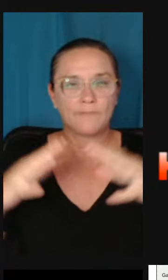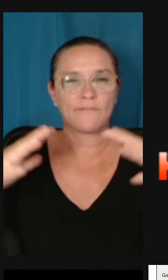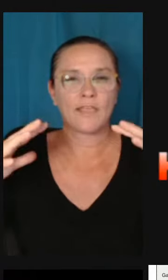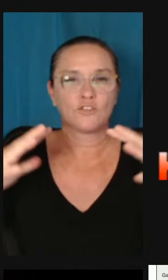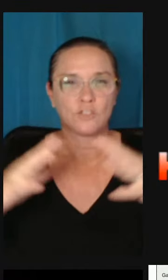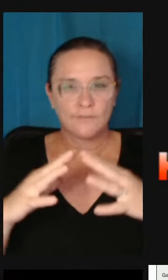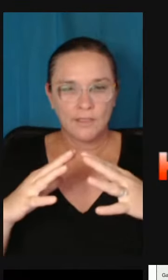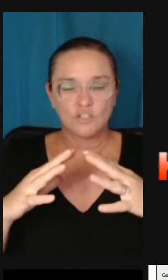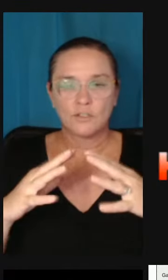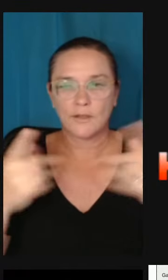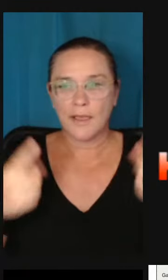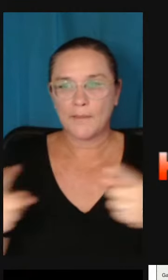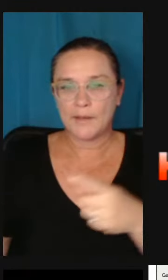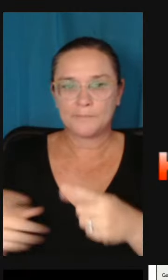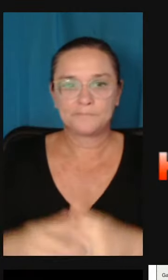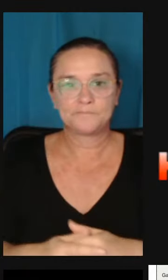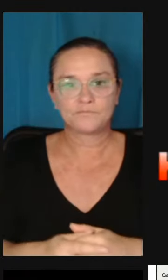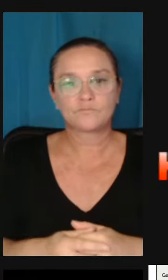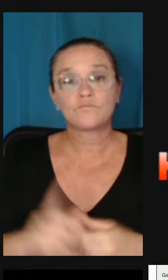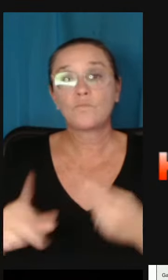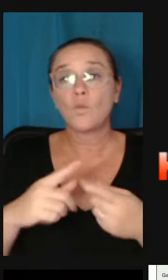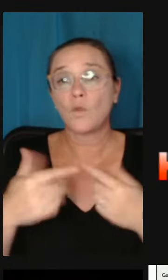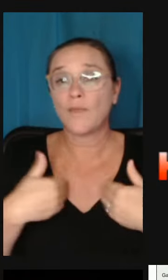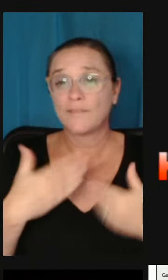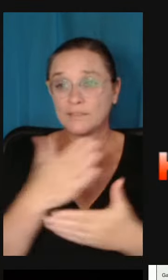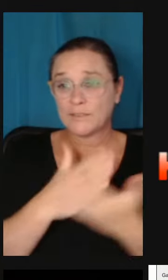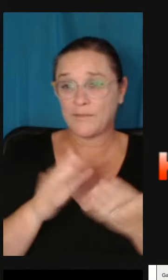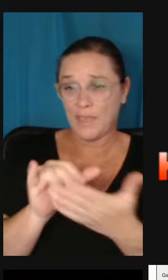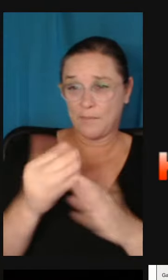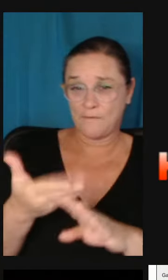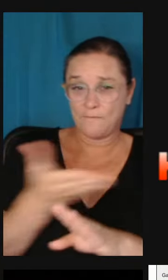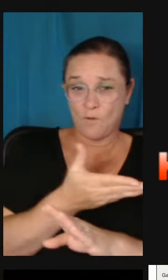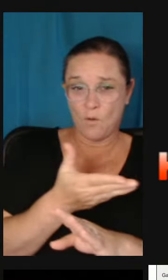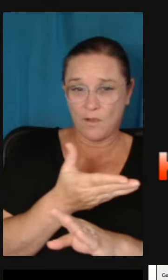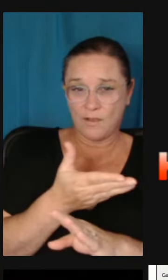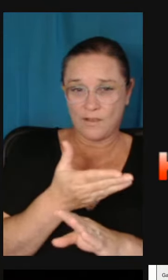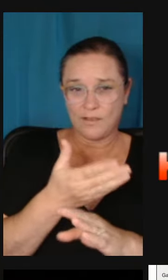And one thing that's interesting is when we've had some of these signals before, and these extended